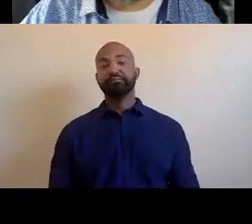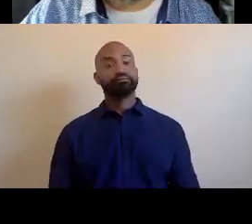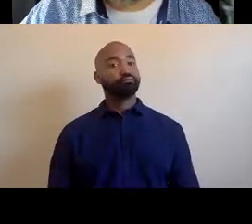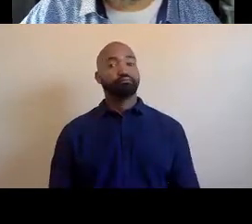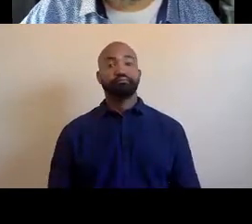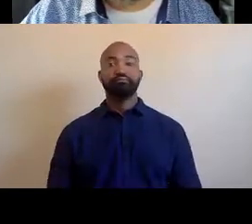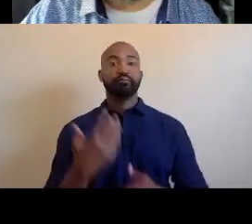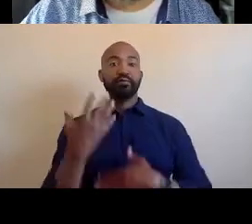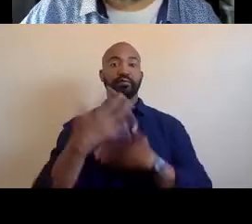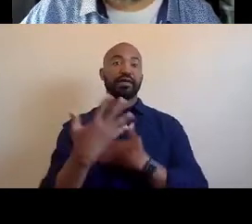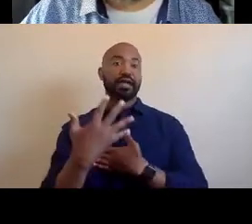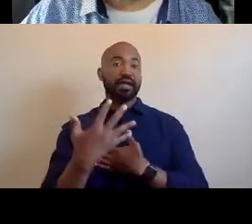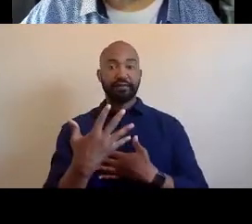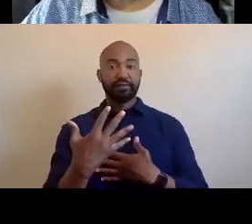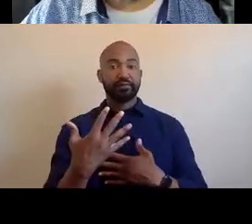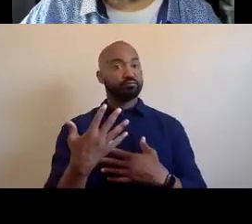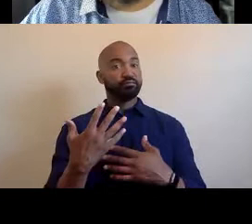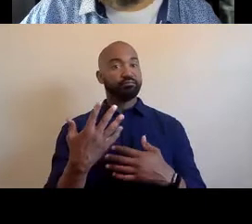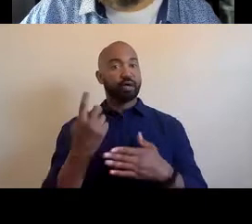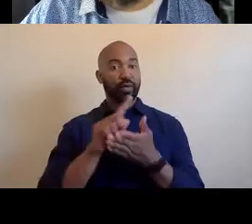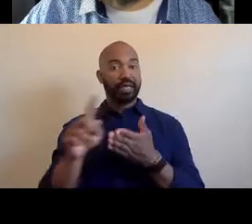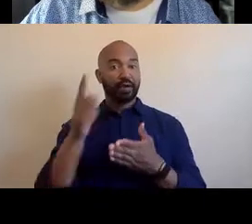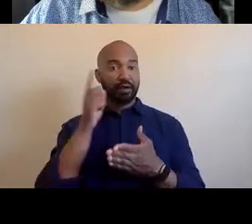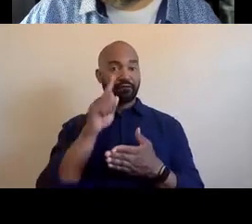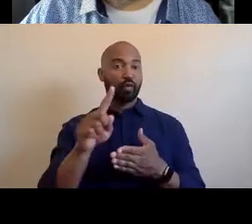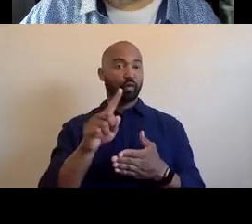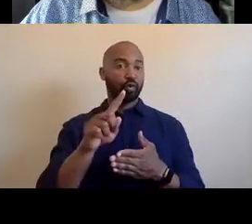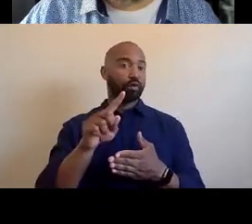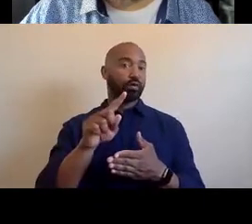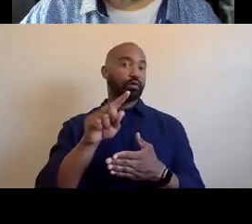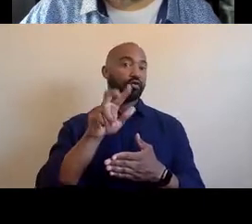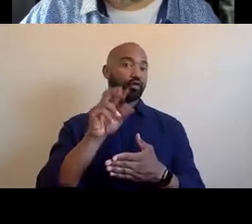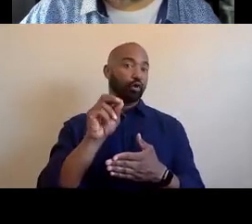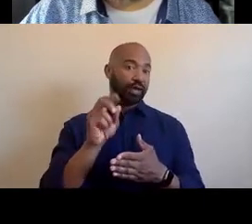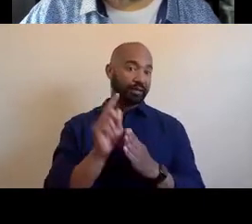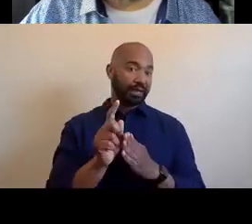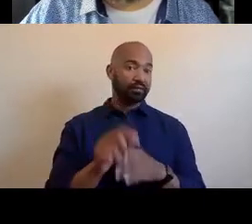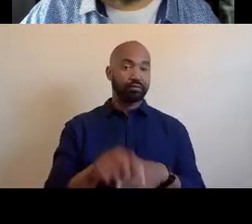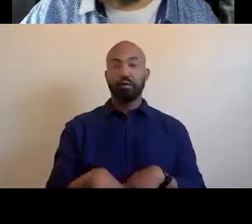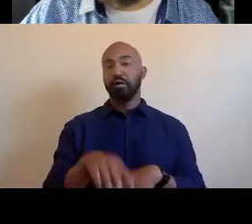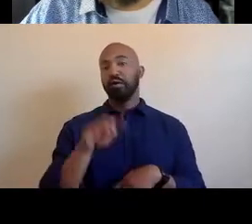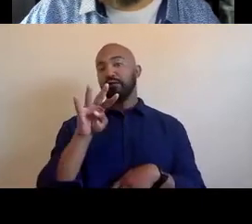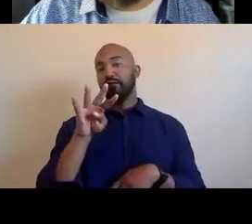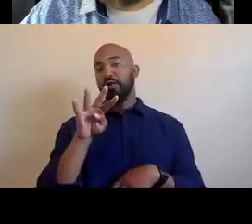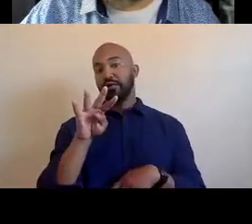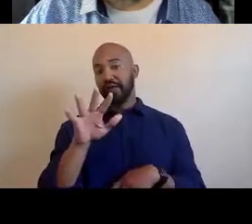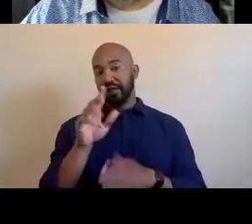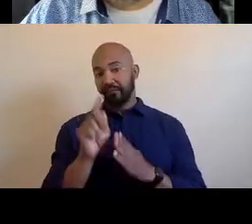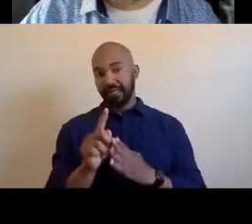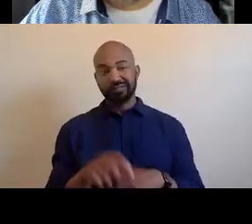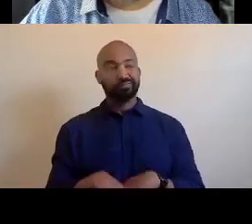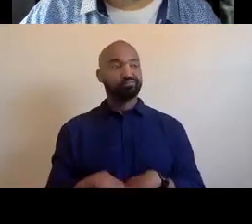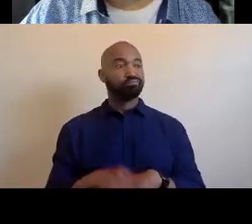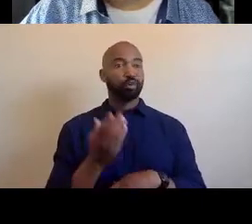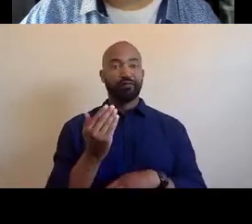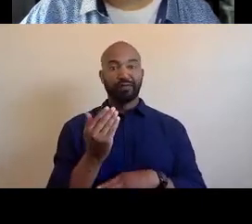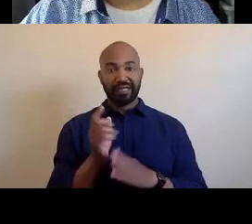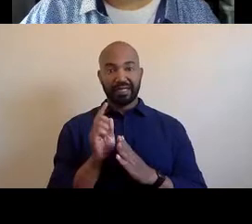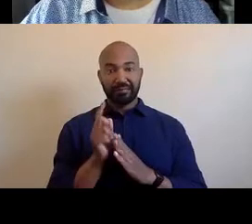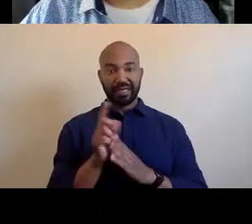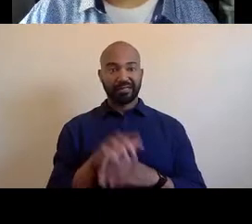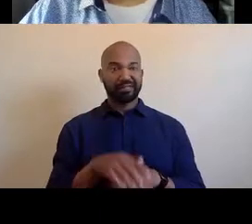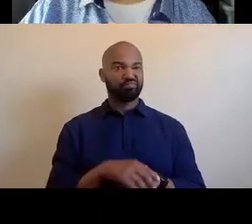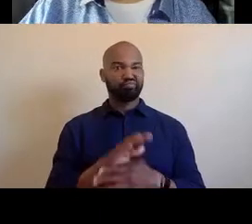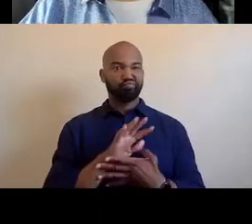5 days a week for 30 minutes, or if you want to go out for 45 minutes or 15-minute slots, whatever the case is. The important thing is to stay